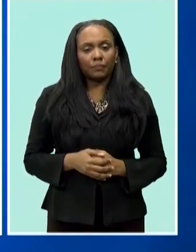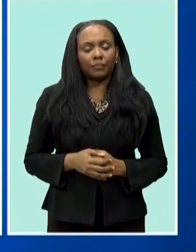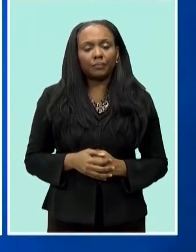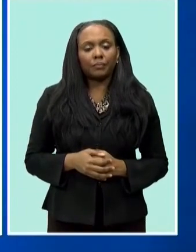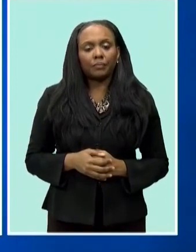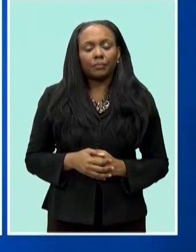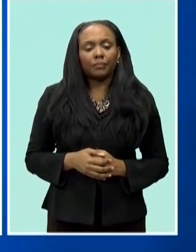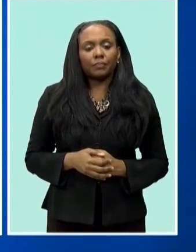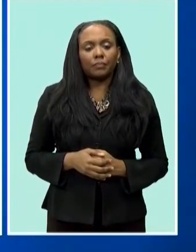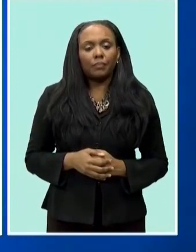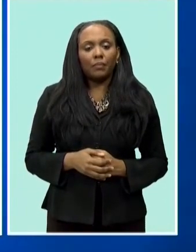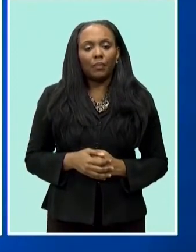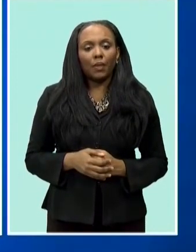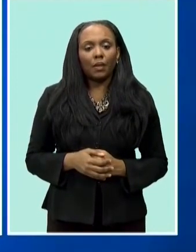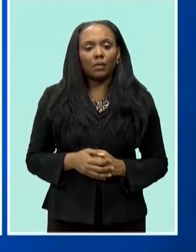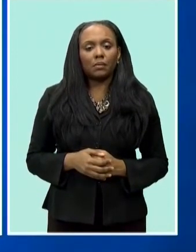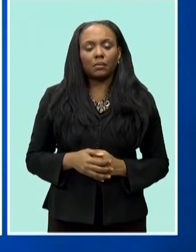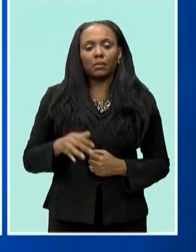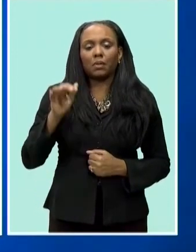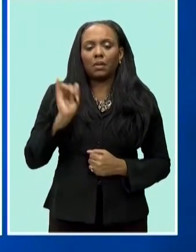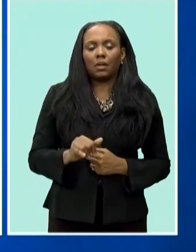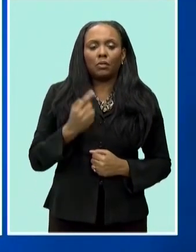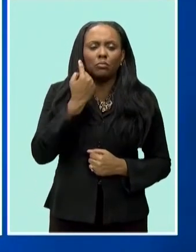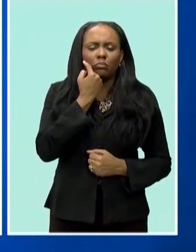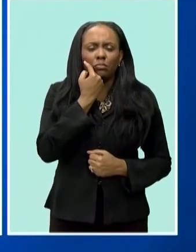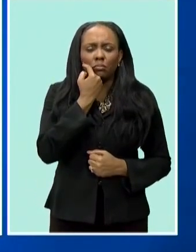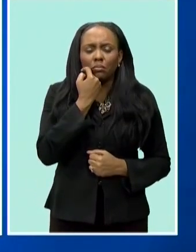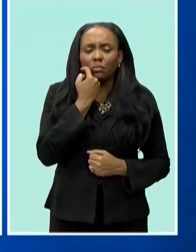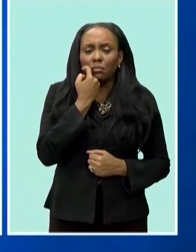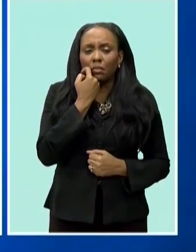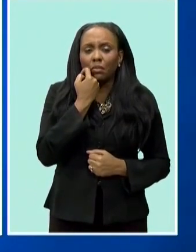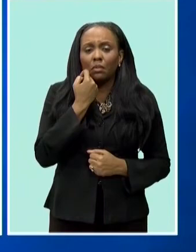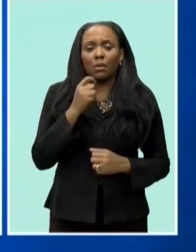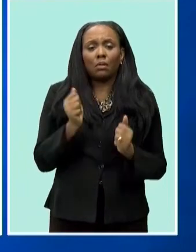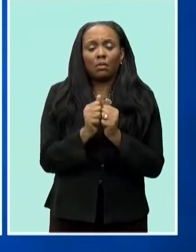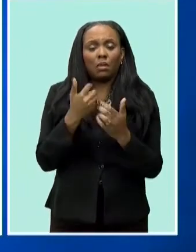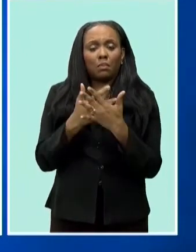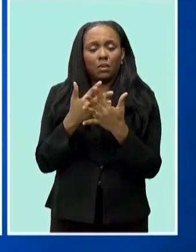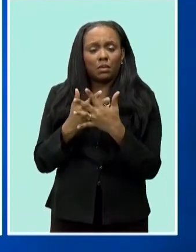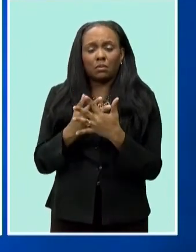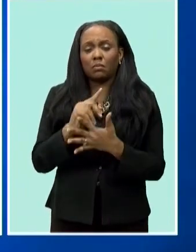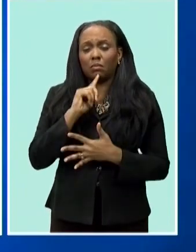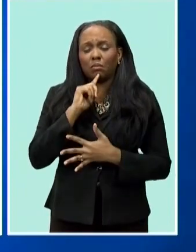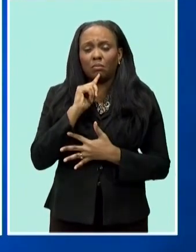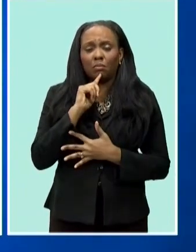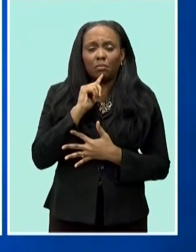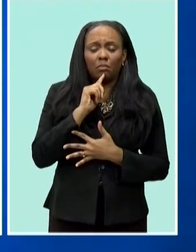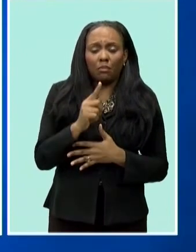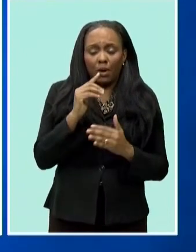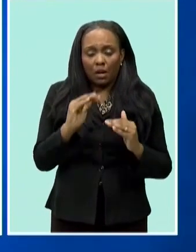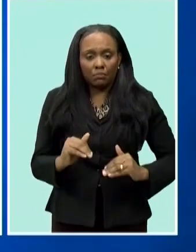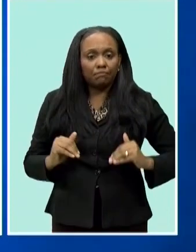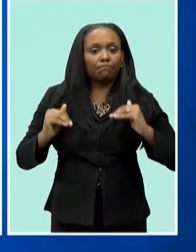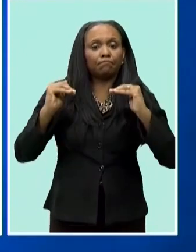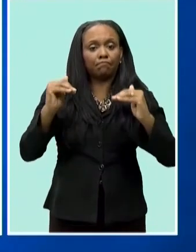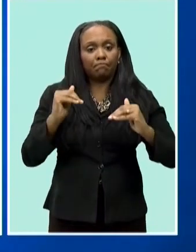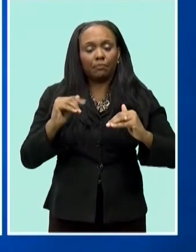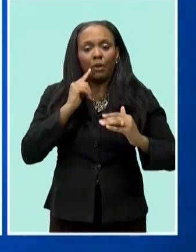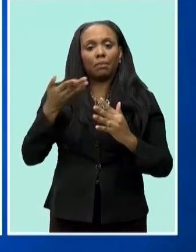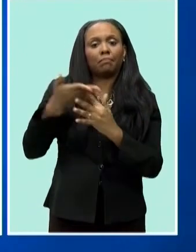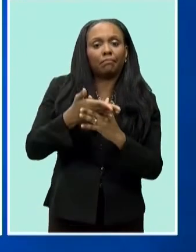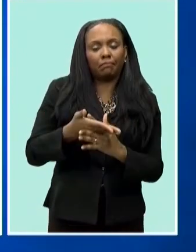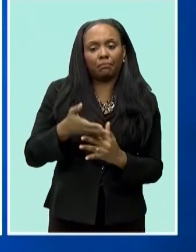quote. This is only the latest in a string of busts for the prison service, who have been intensifying their efforts to stem the